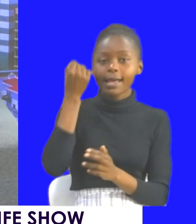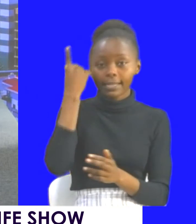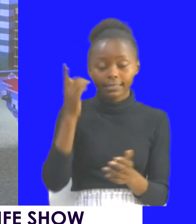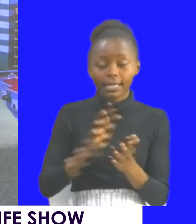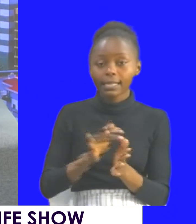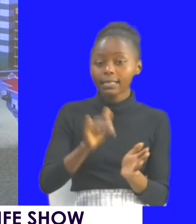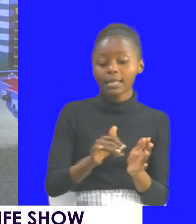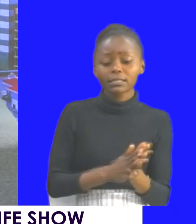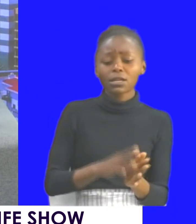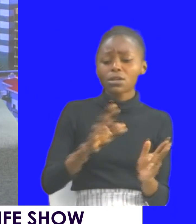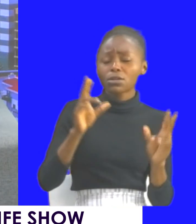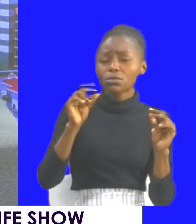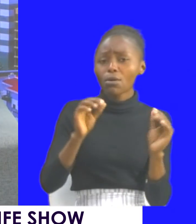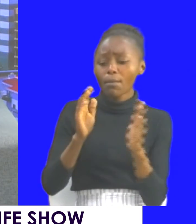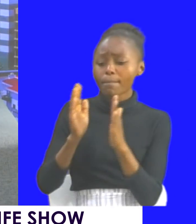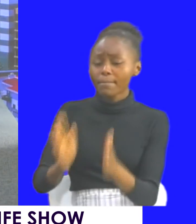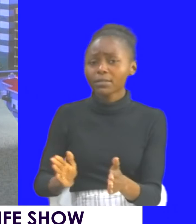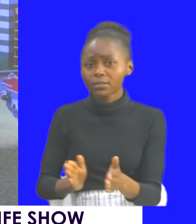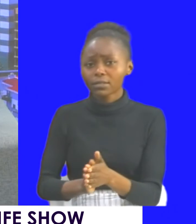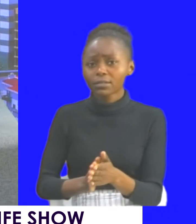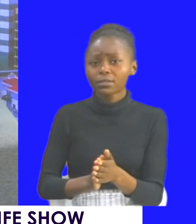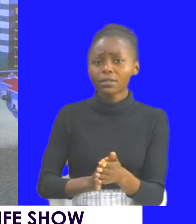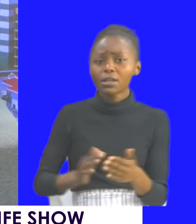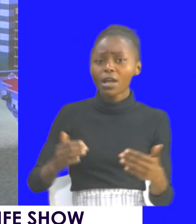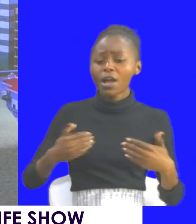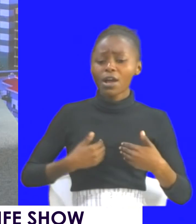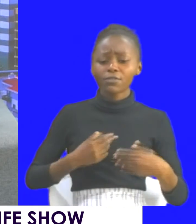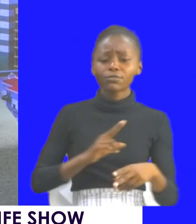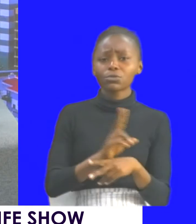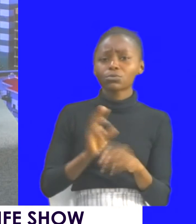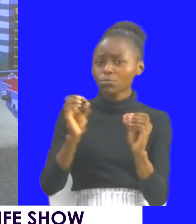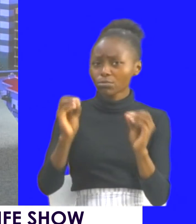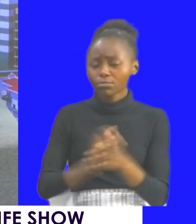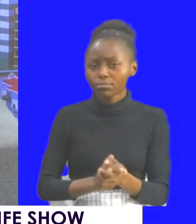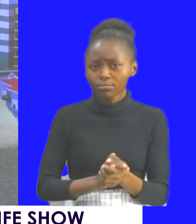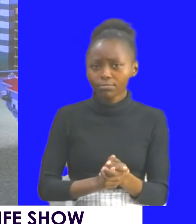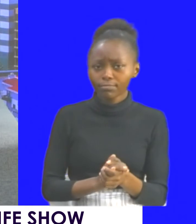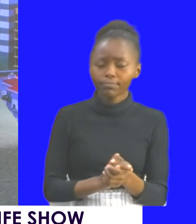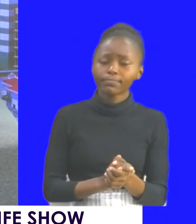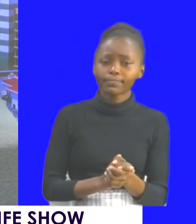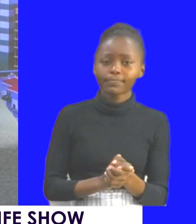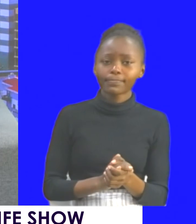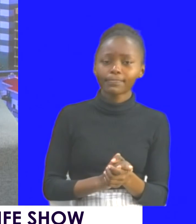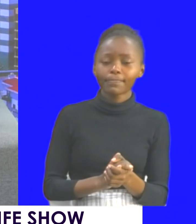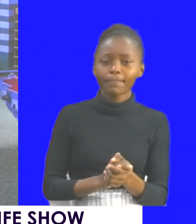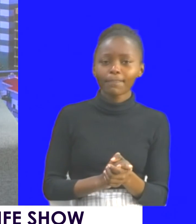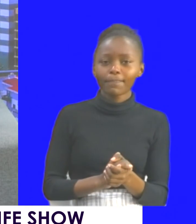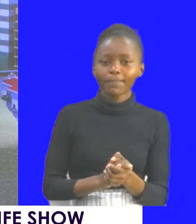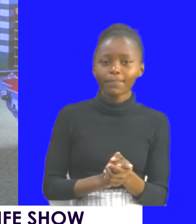useless. You know, even if you put a white skin on me, I would still make it. You